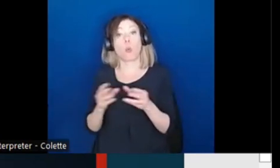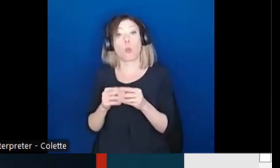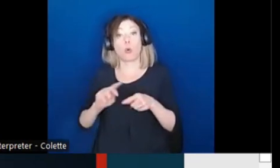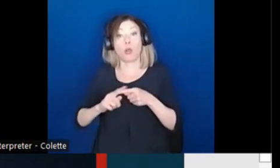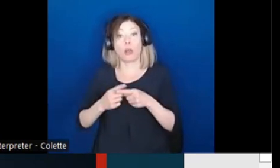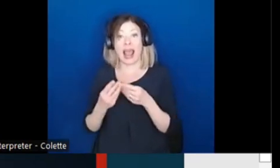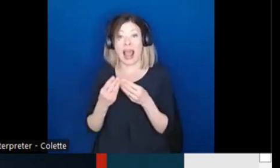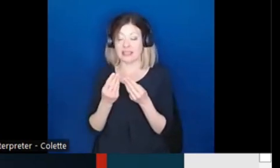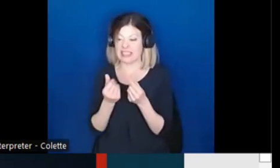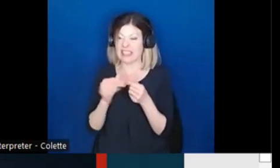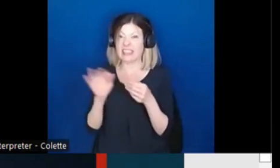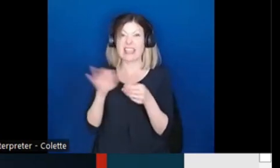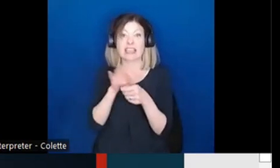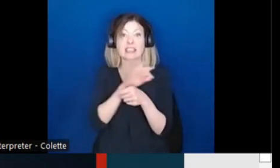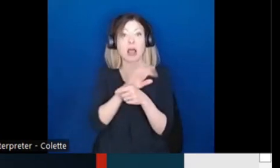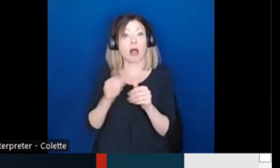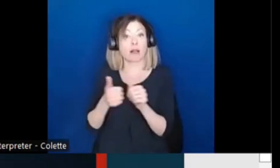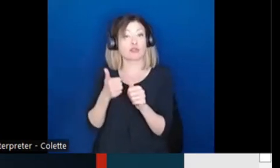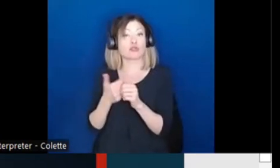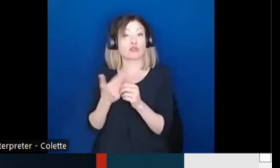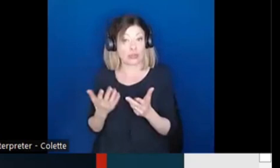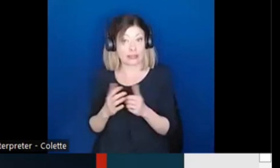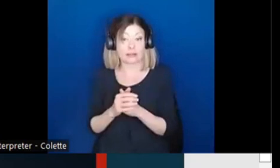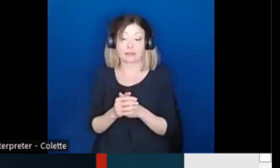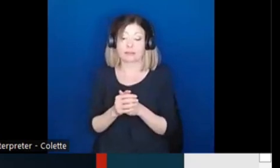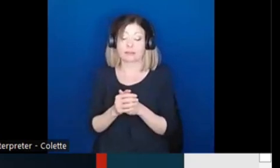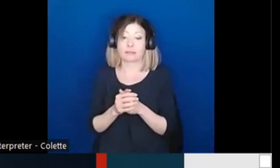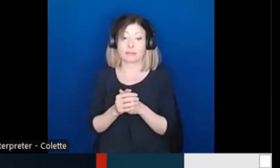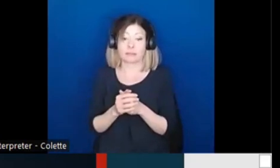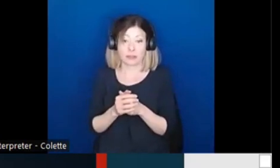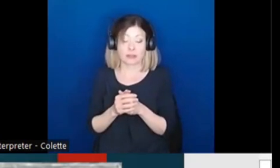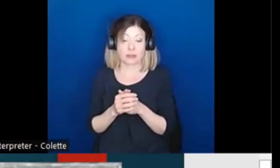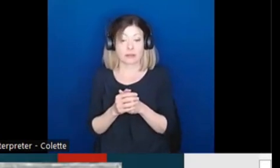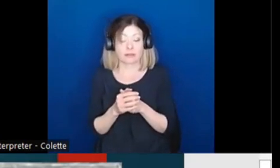there was massive changes going on.